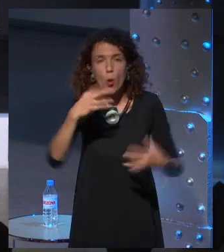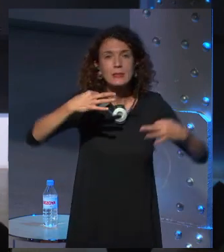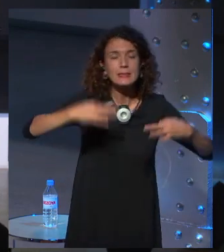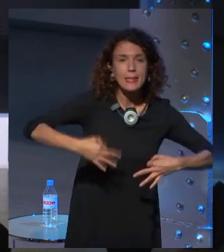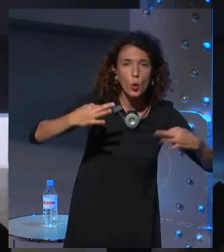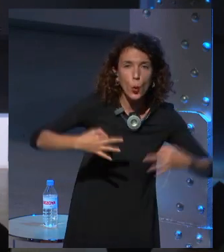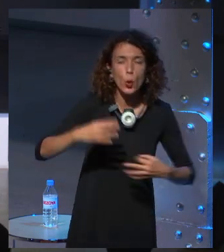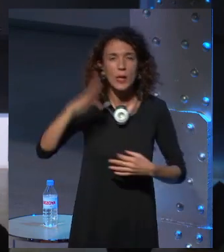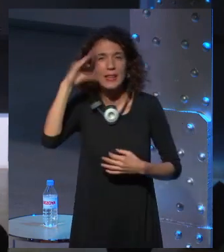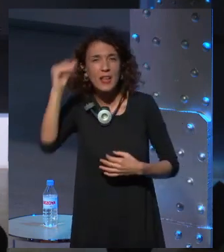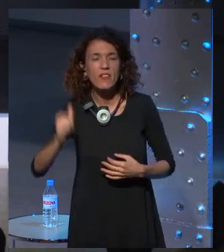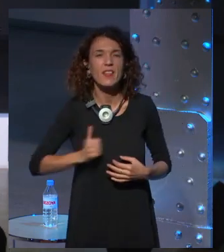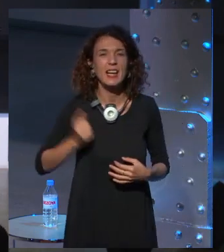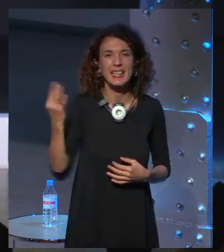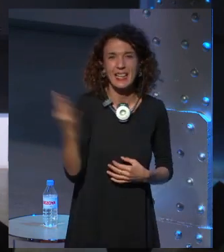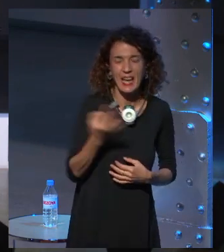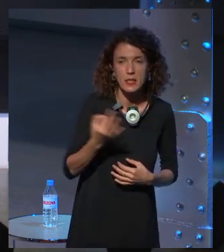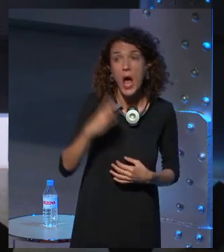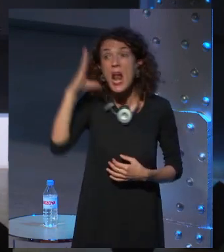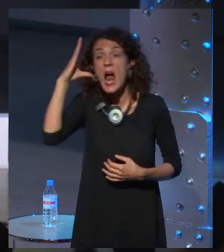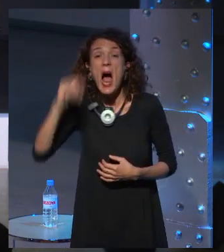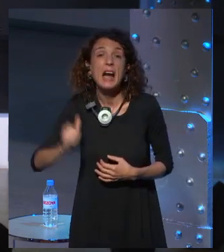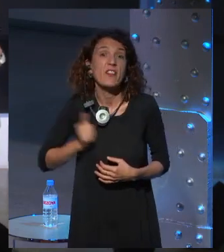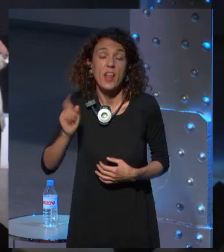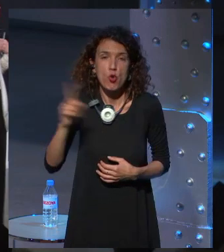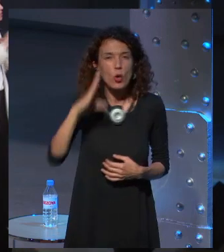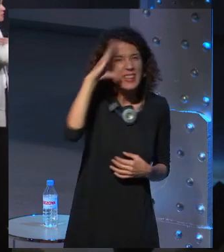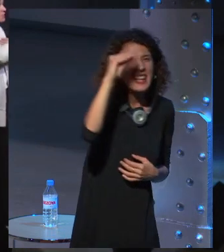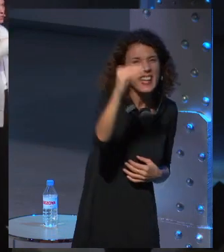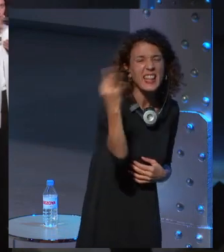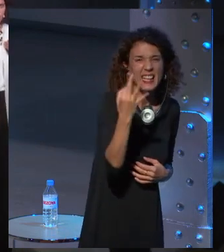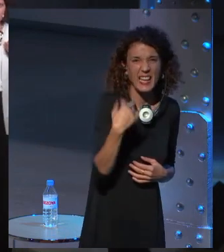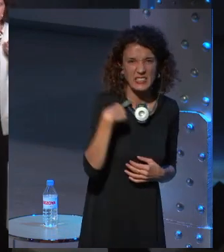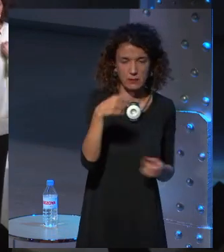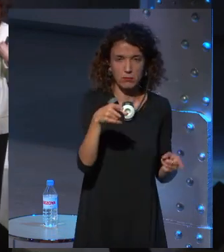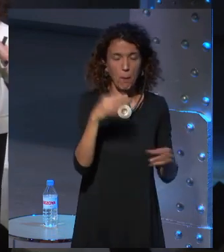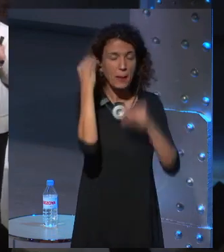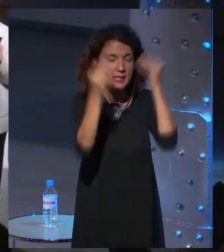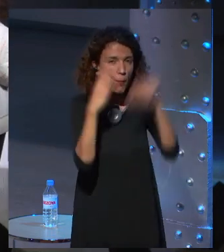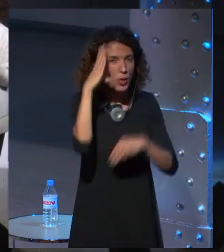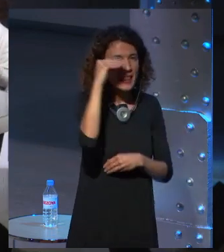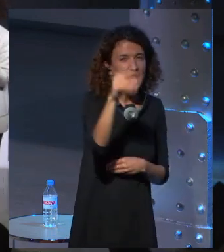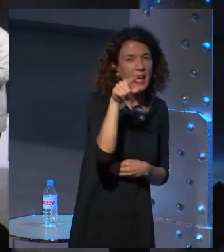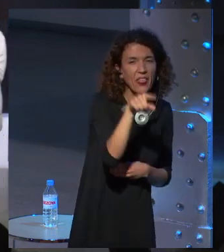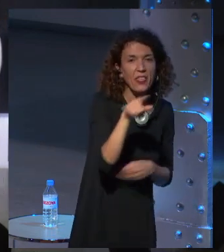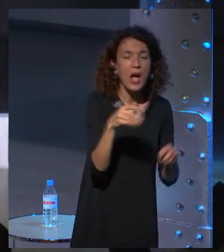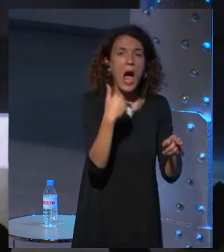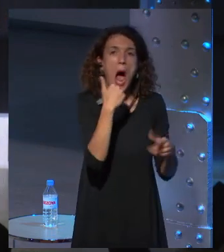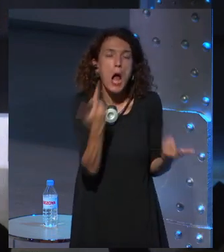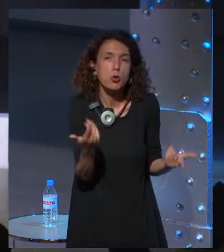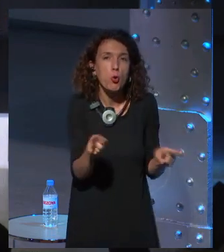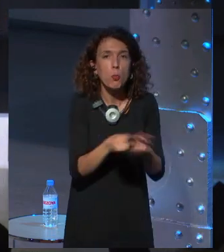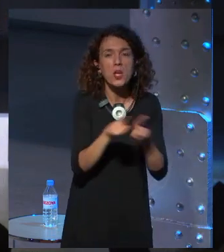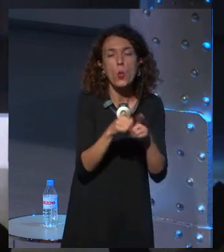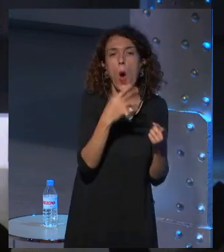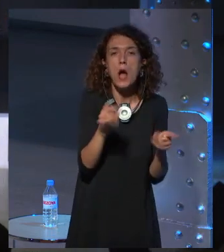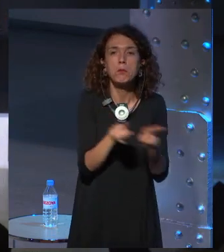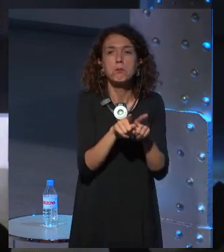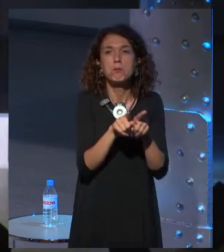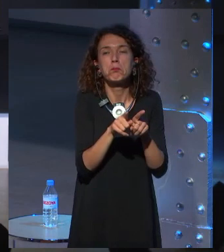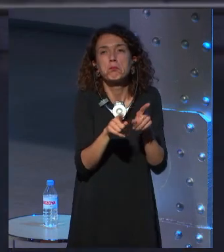but what intelligence is. Right? So many of us think about intelligence as being a single continuum. And we either have more of it or less